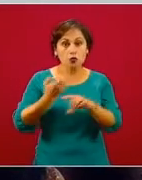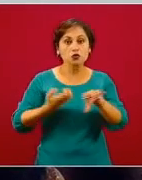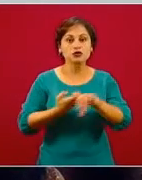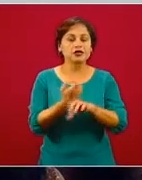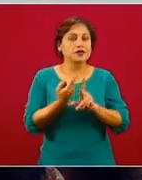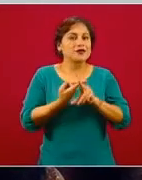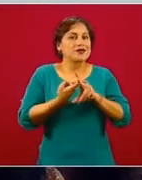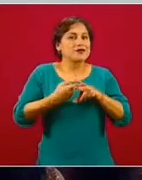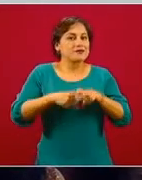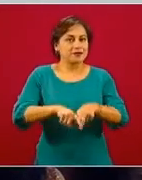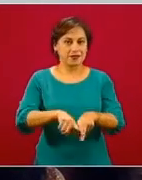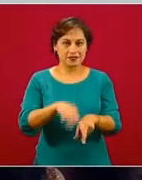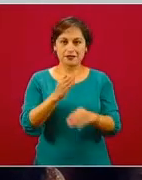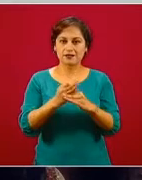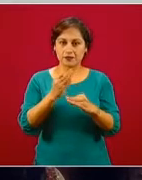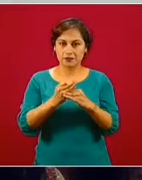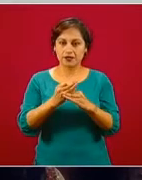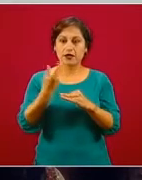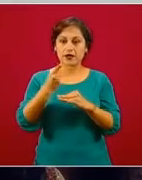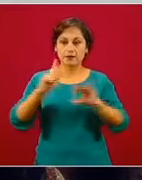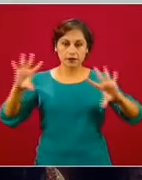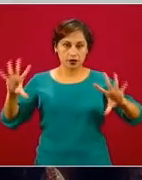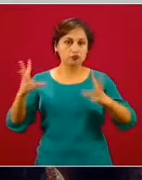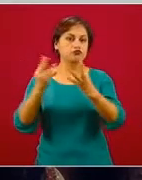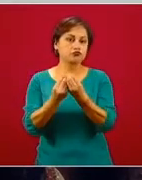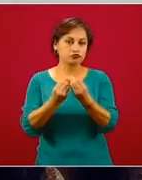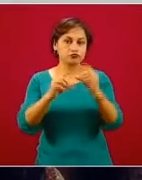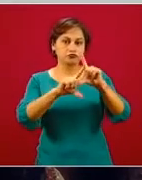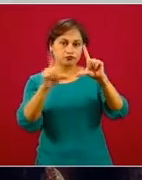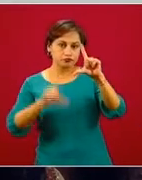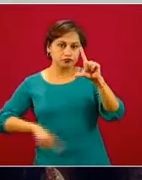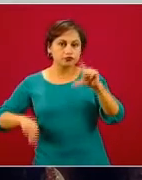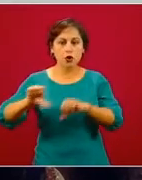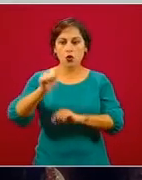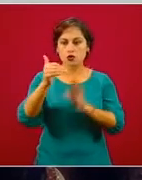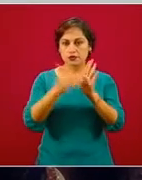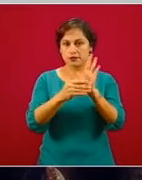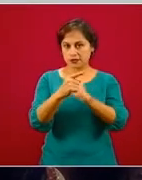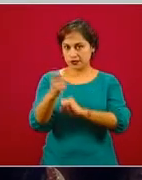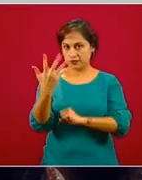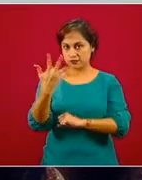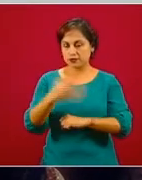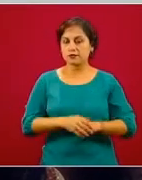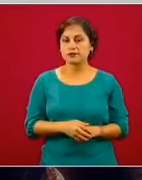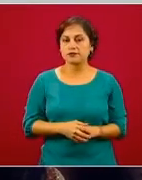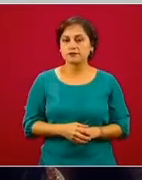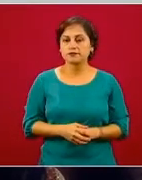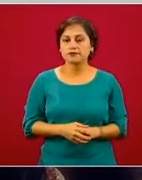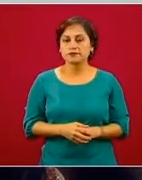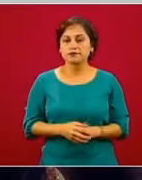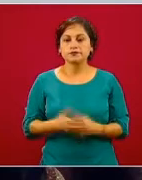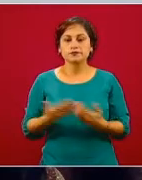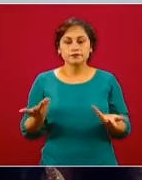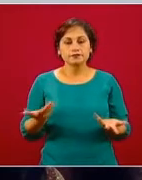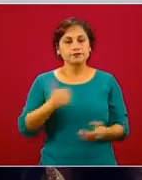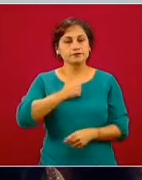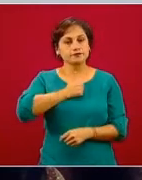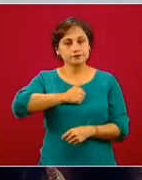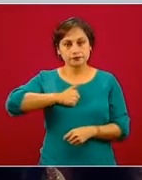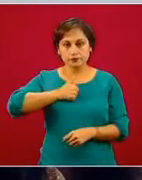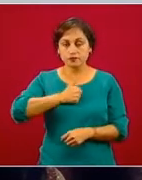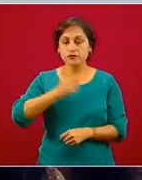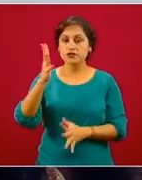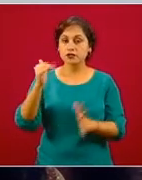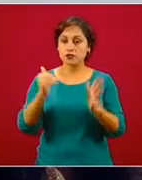which areas are starting to have lesser transmission. So this number is across the country in the last 14 days.